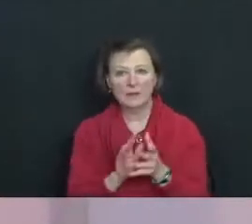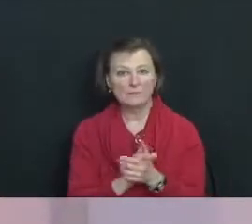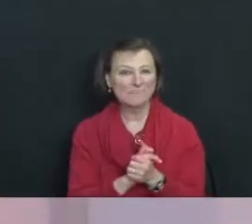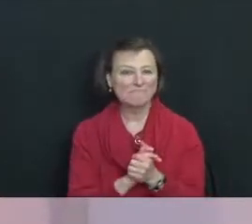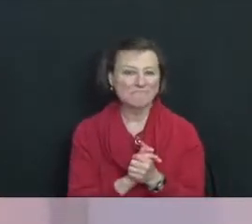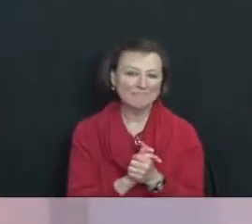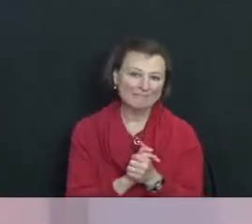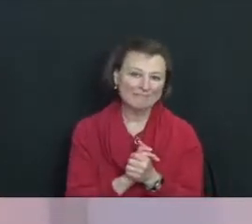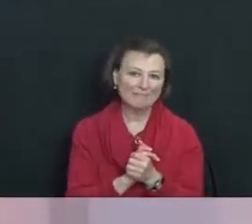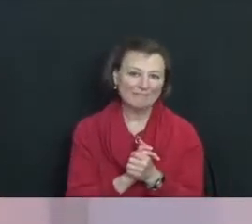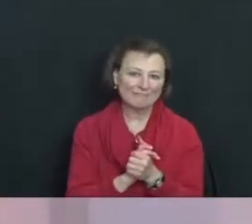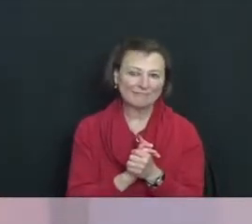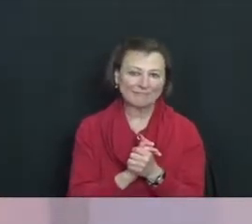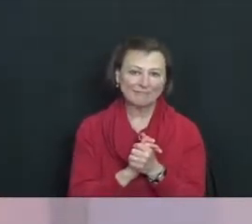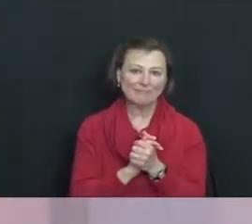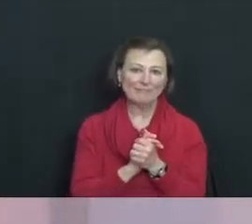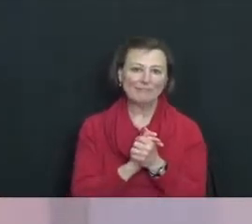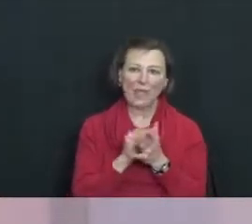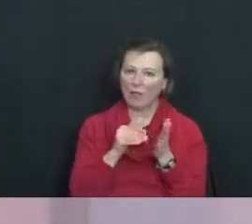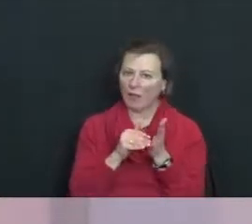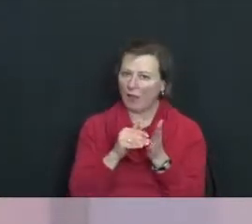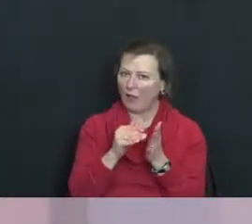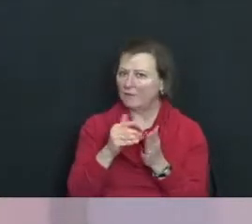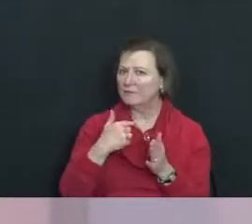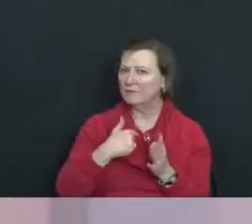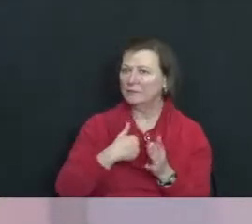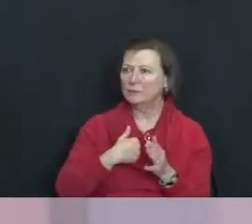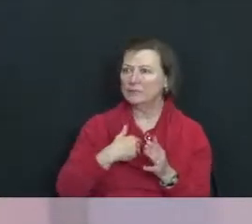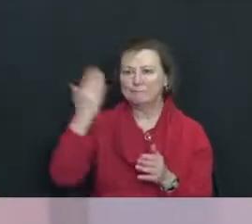How often have we not heard them?